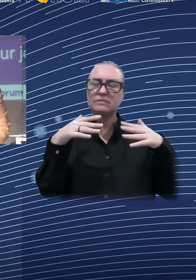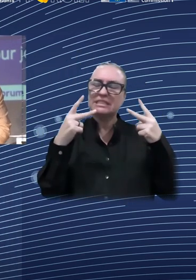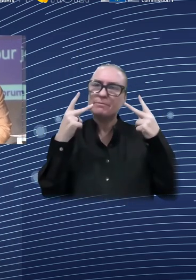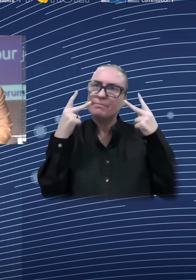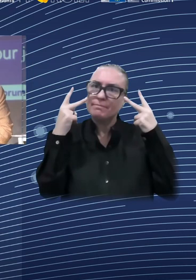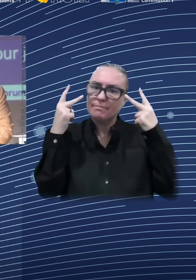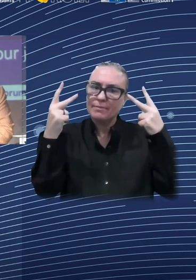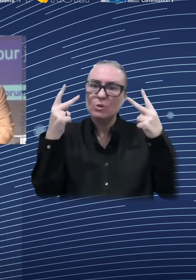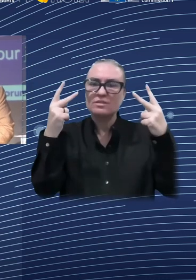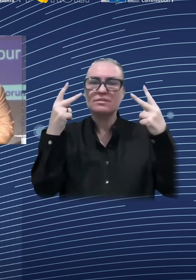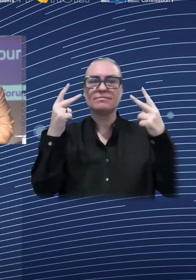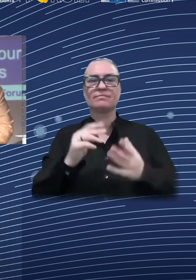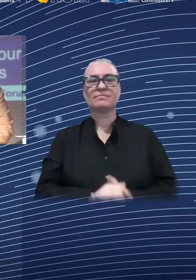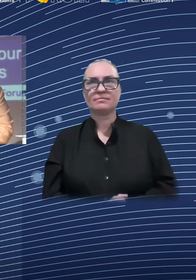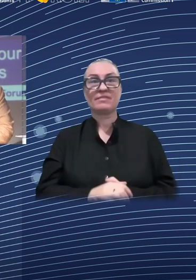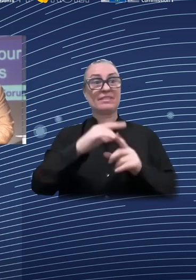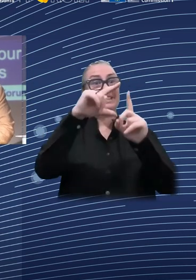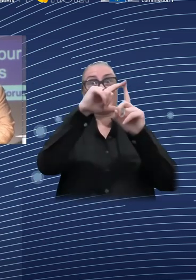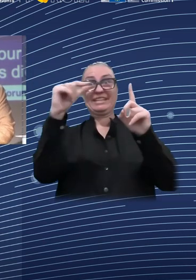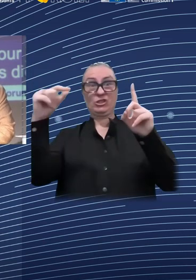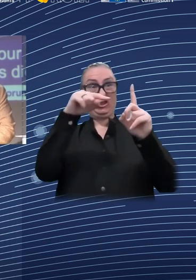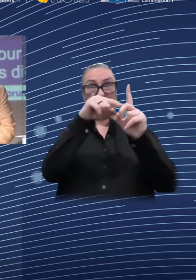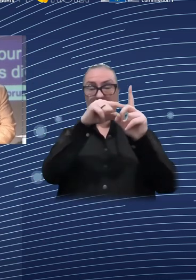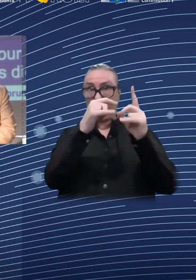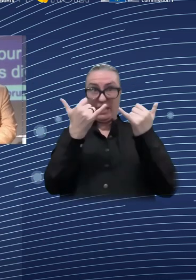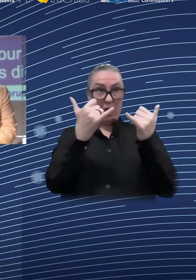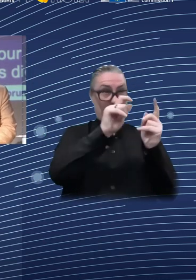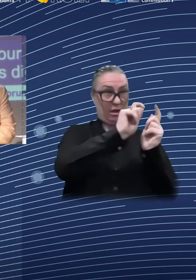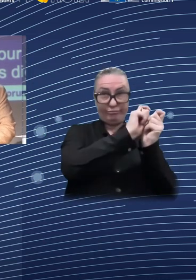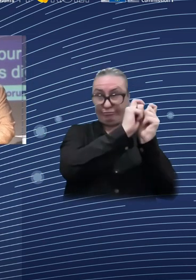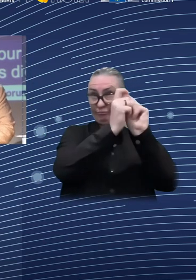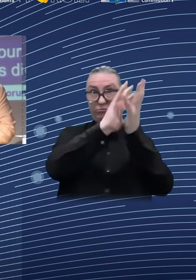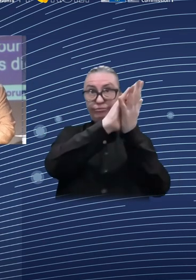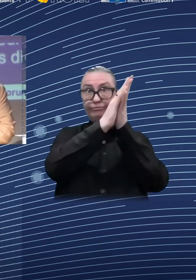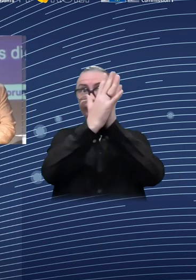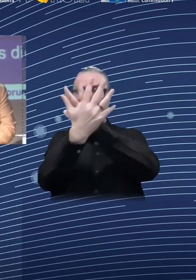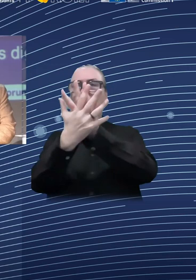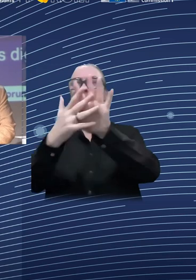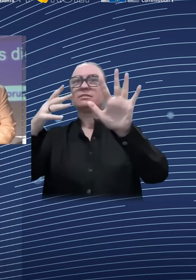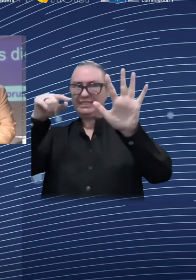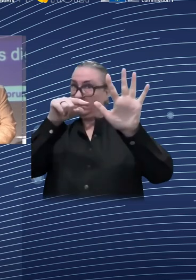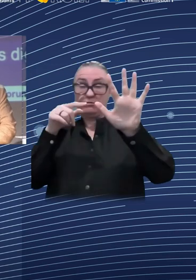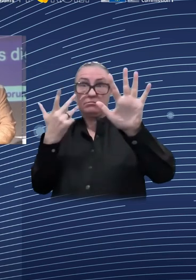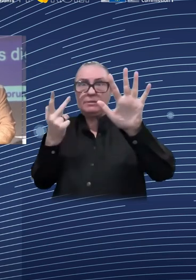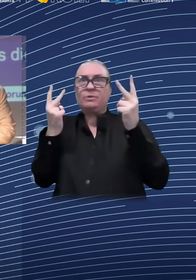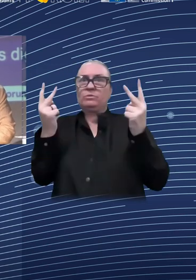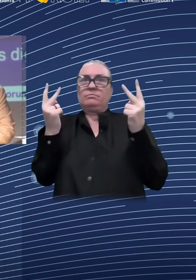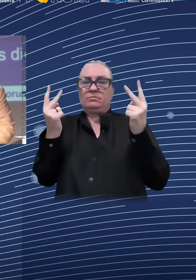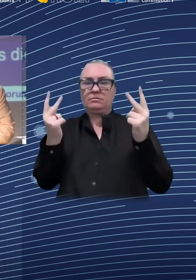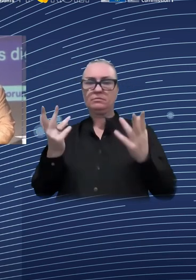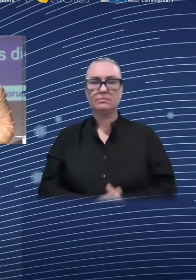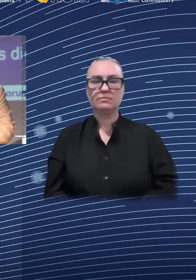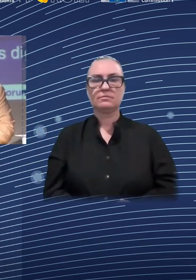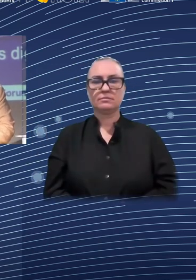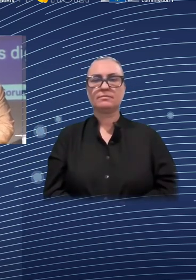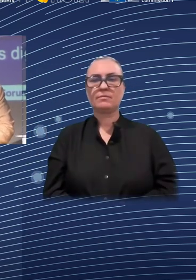digitally mature. And for those companies, it is important not to acquire